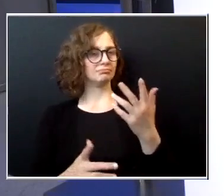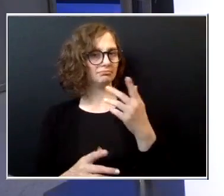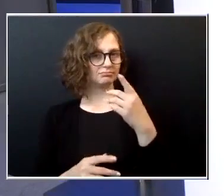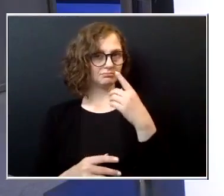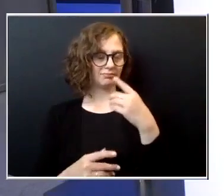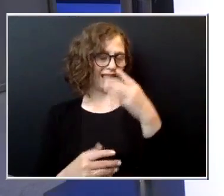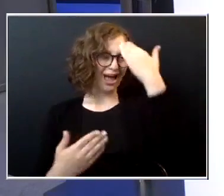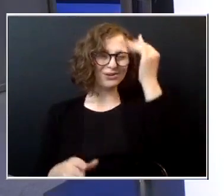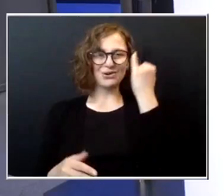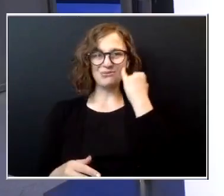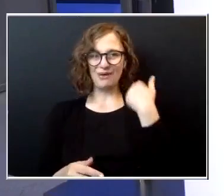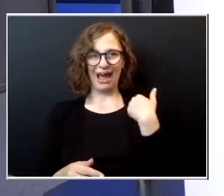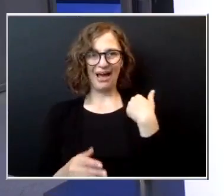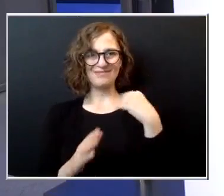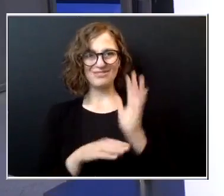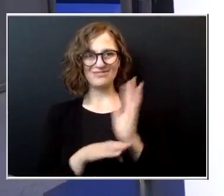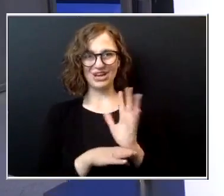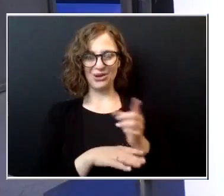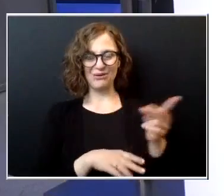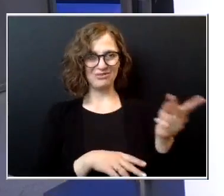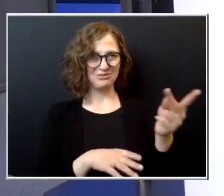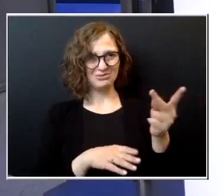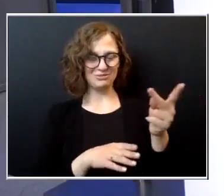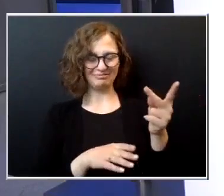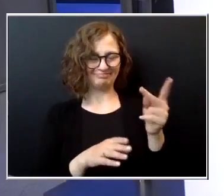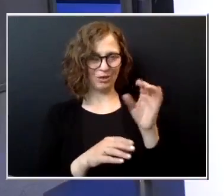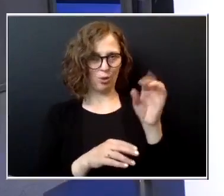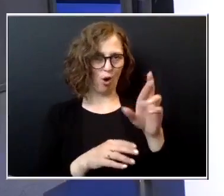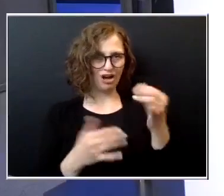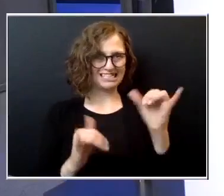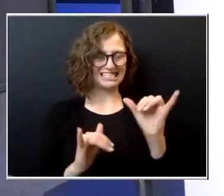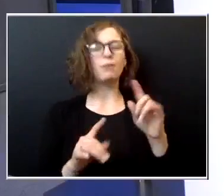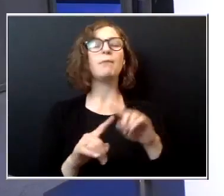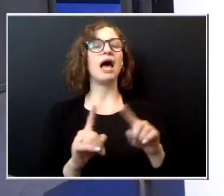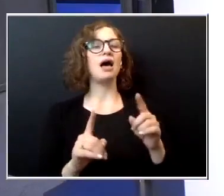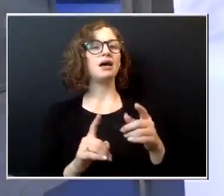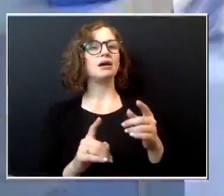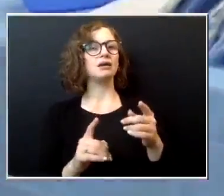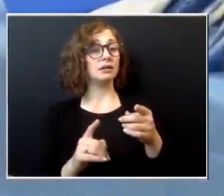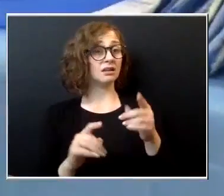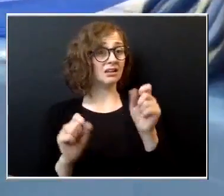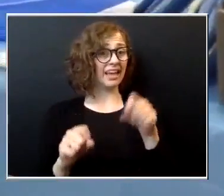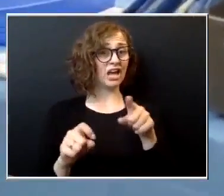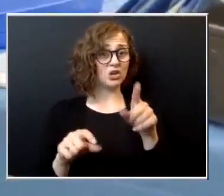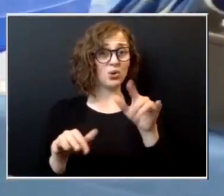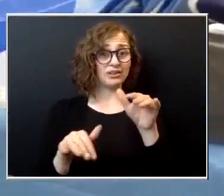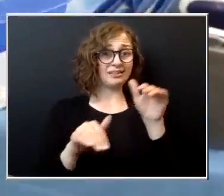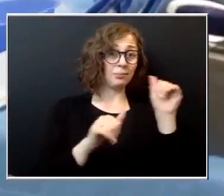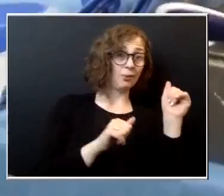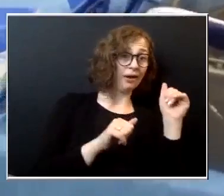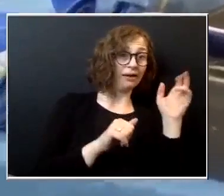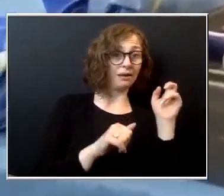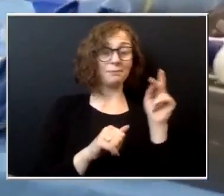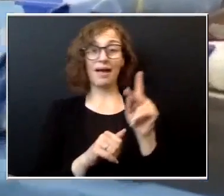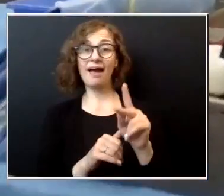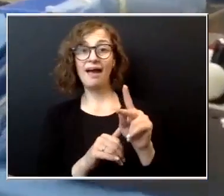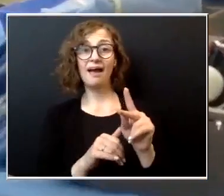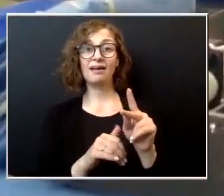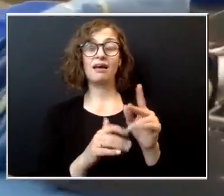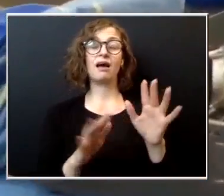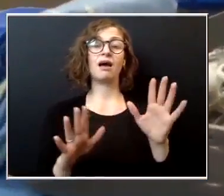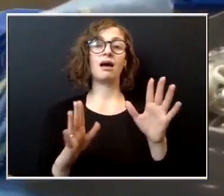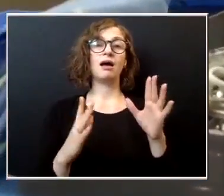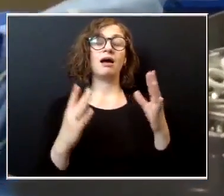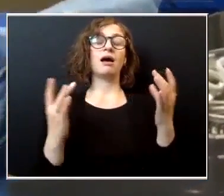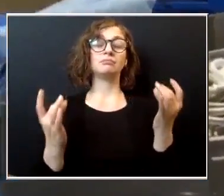in the OR still, but what's it like? Are you able to step away and you come back and you kind of regroup? as long as